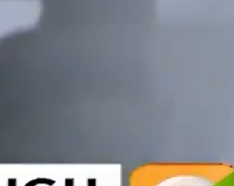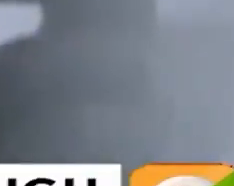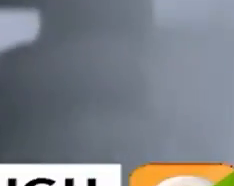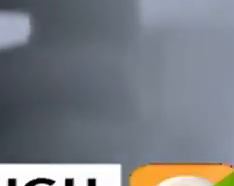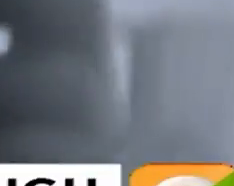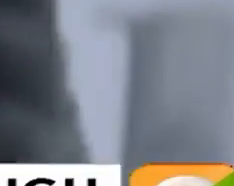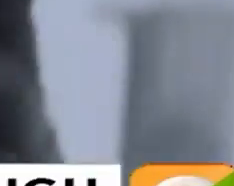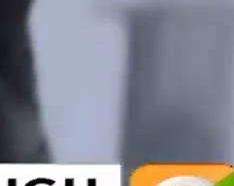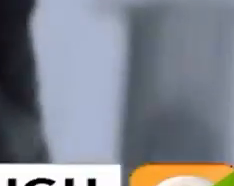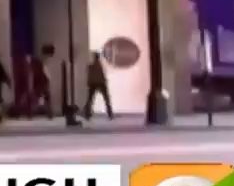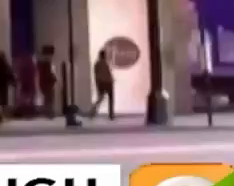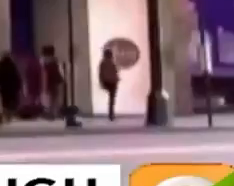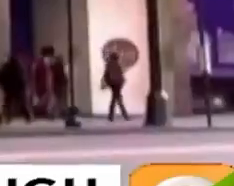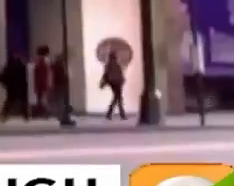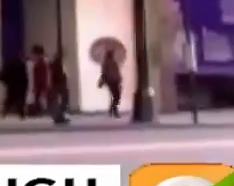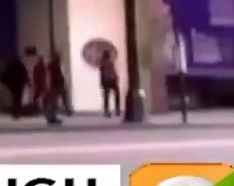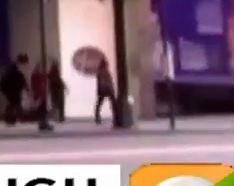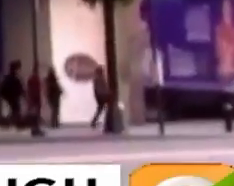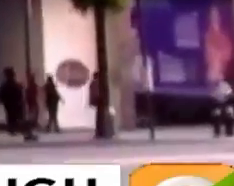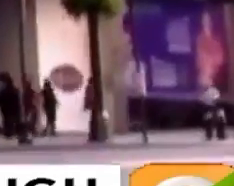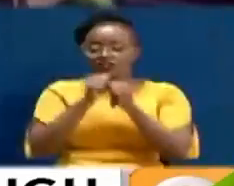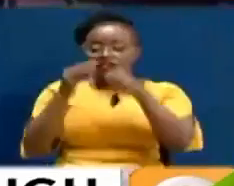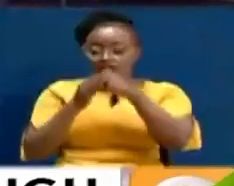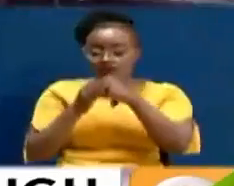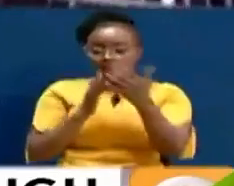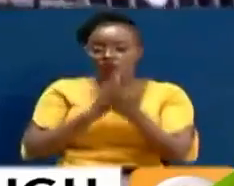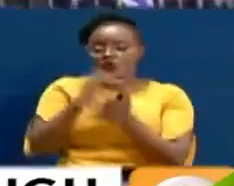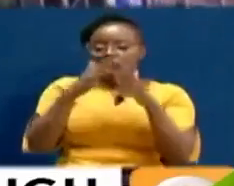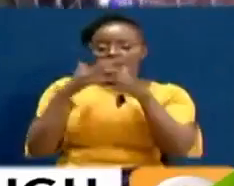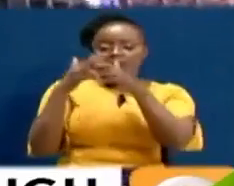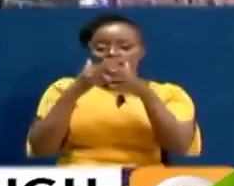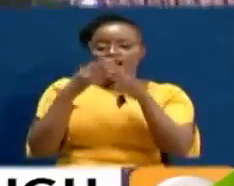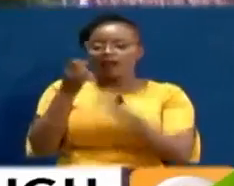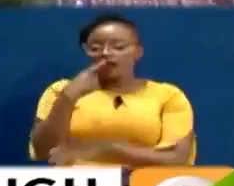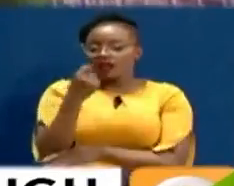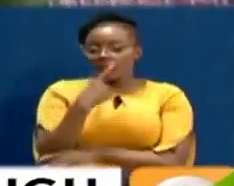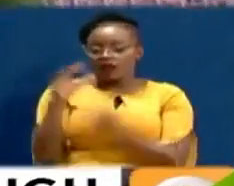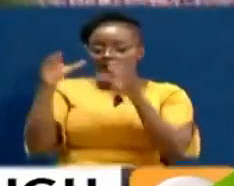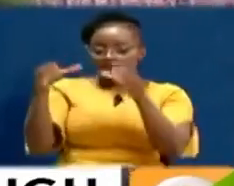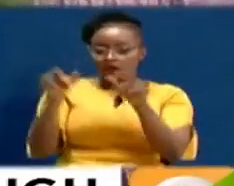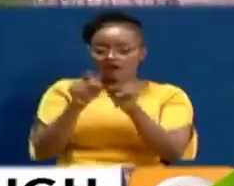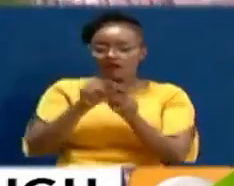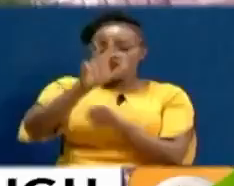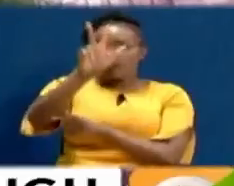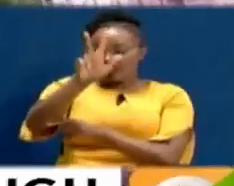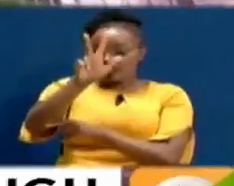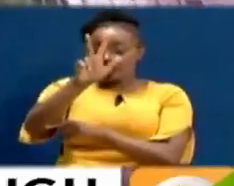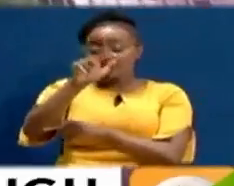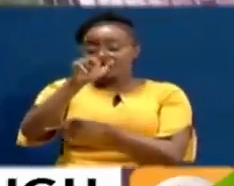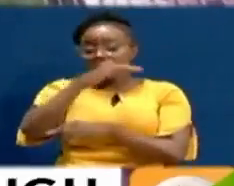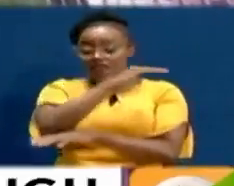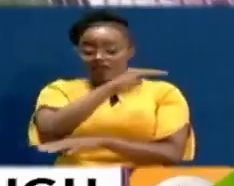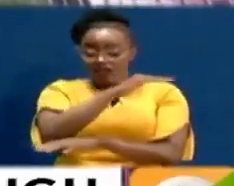in November 2019. A tweet by American pharmaceutical giant Pfizer Incorporated at 3 p.m. Kenyan